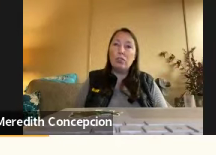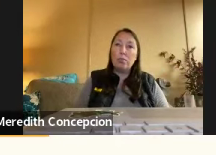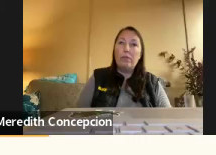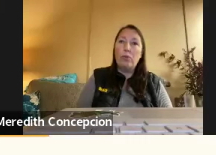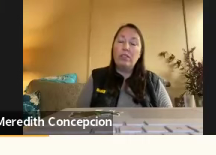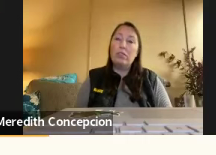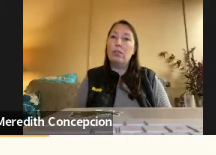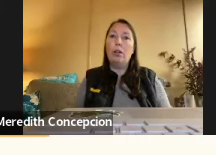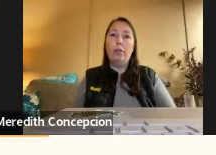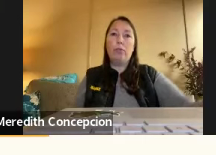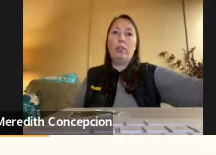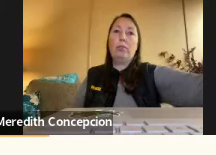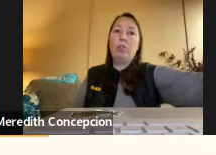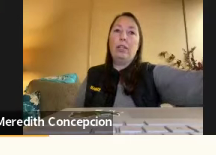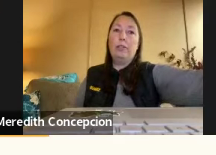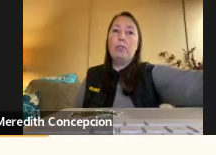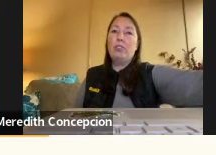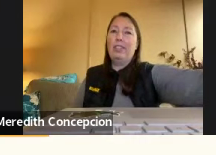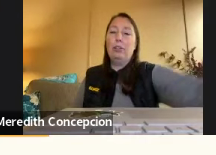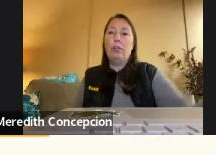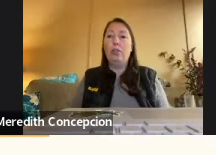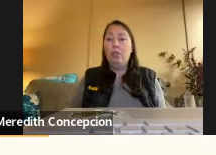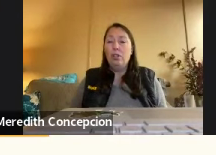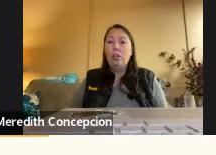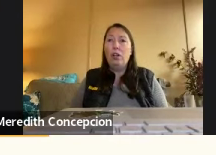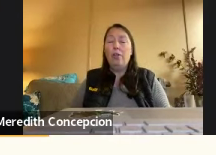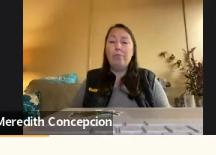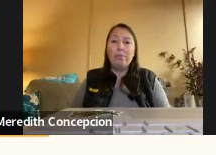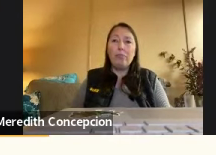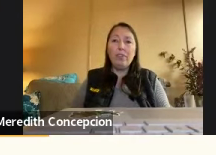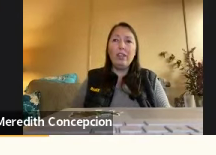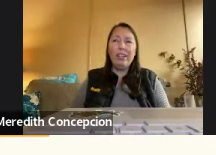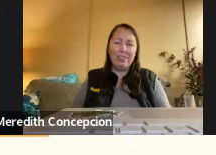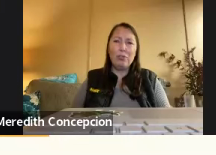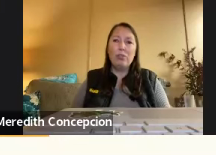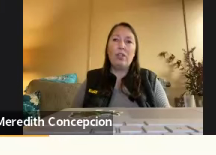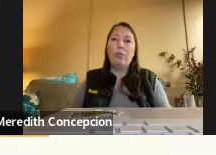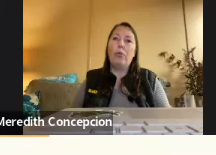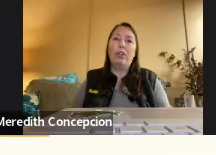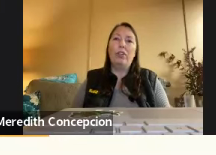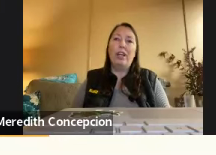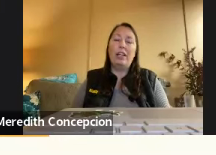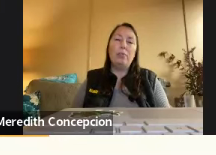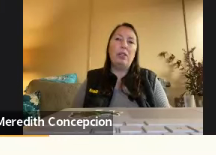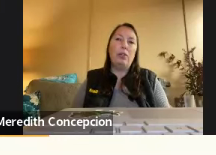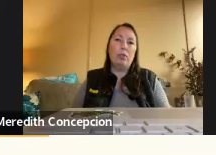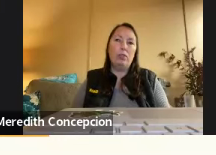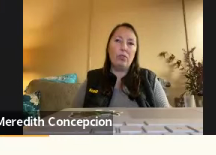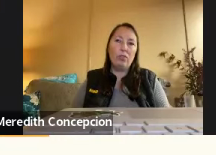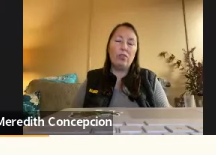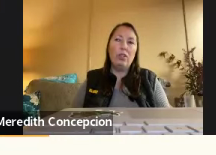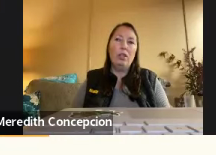do was just be a voice for our community, especially here in like Central and Southern Oregon. There's not as